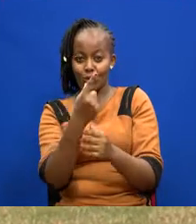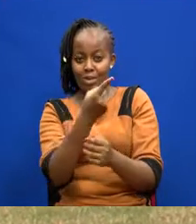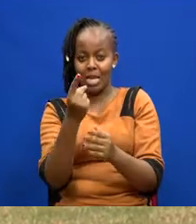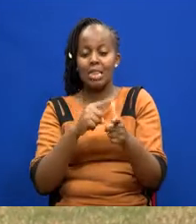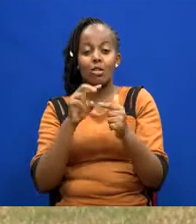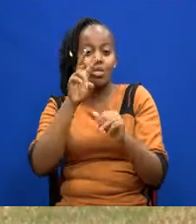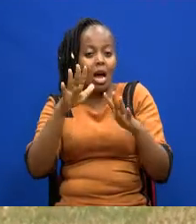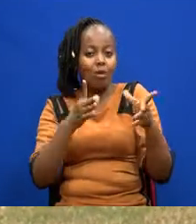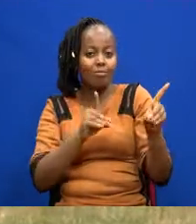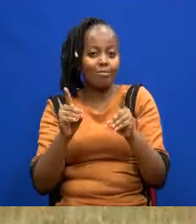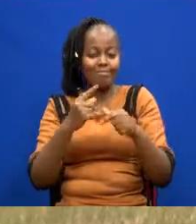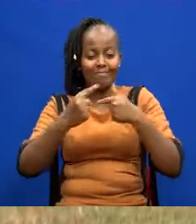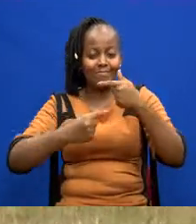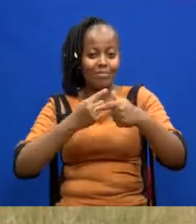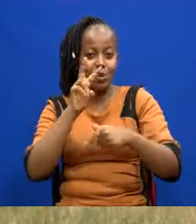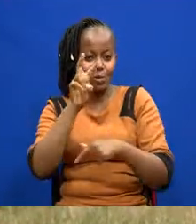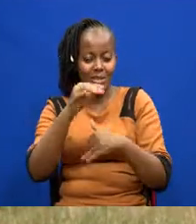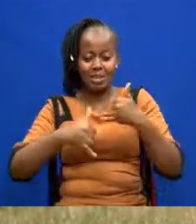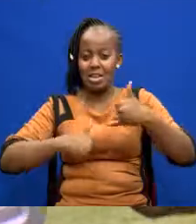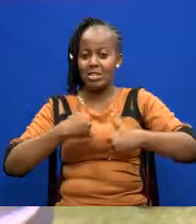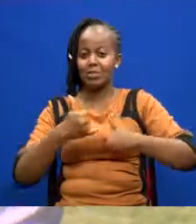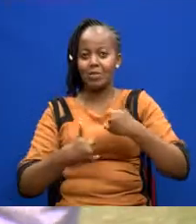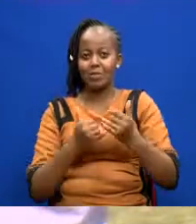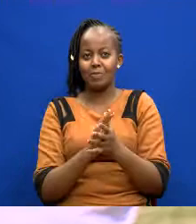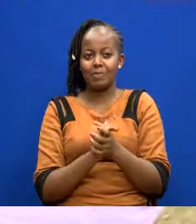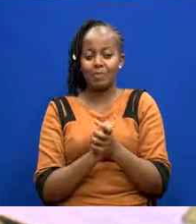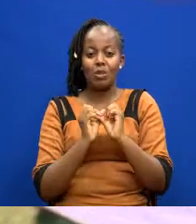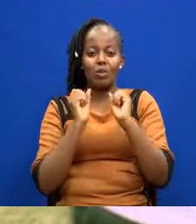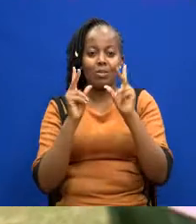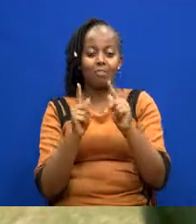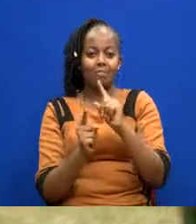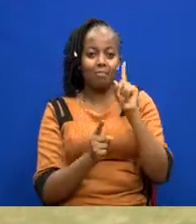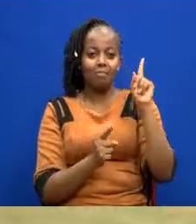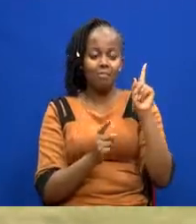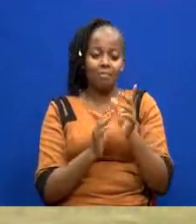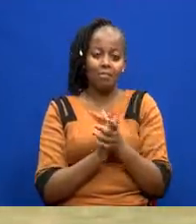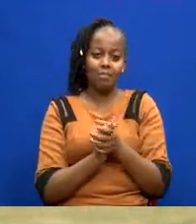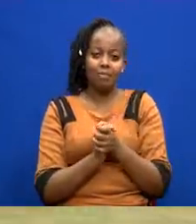see how it's done. Stay tuned in and enjoy. Okay.